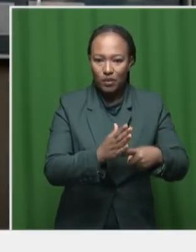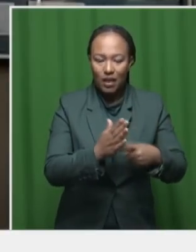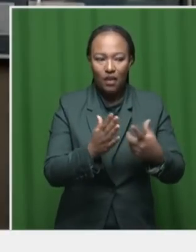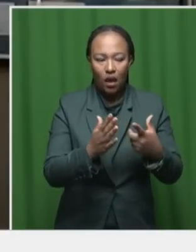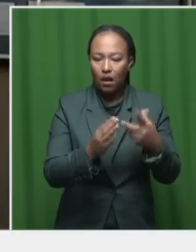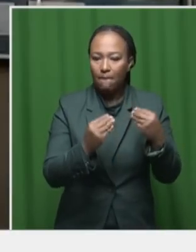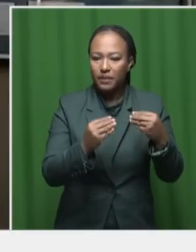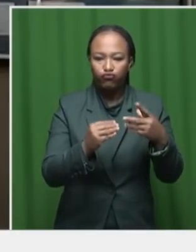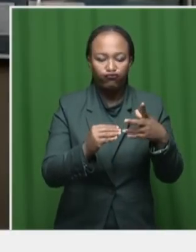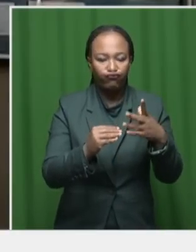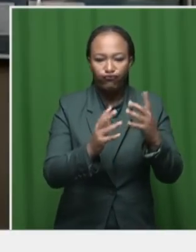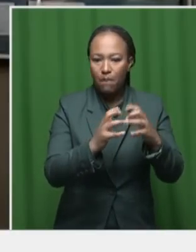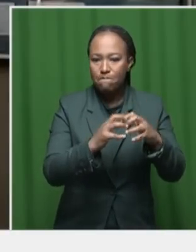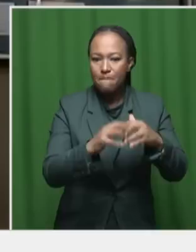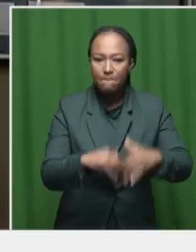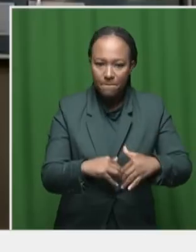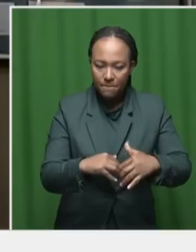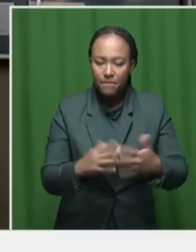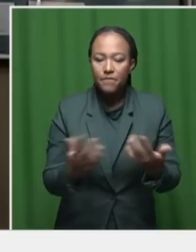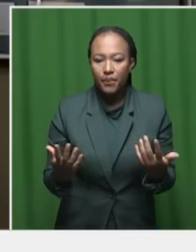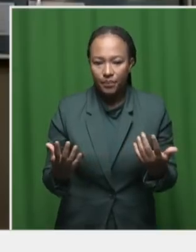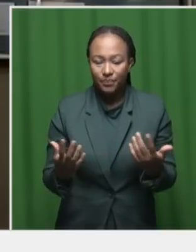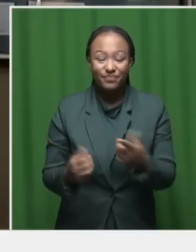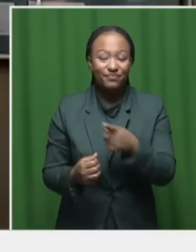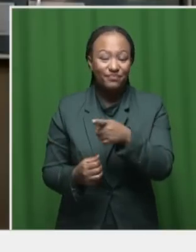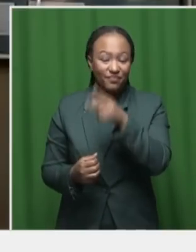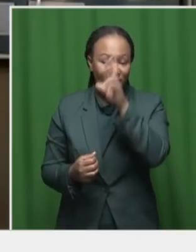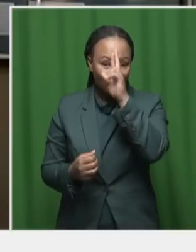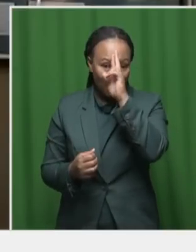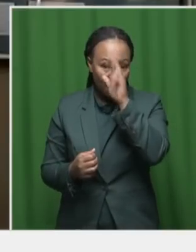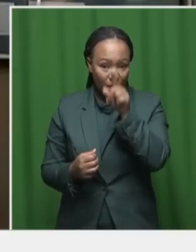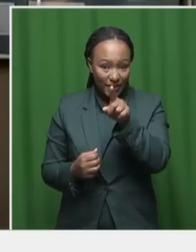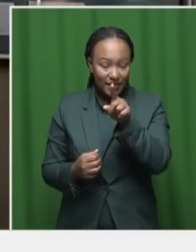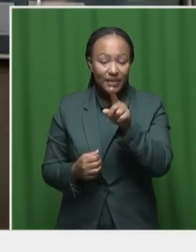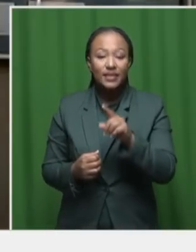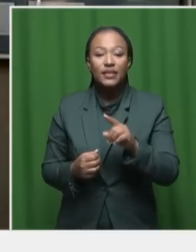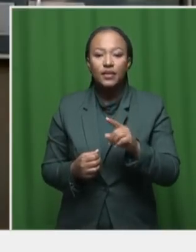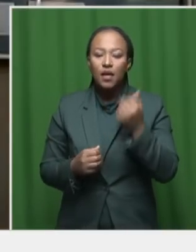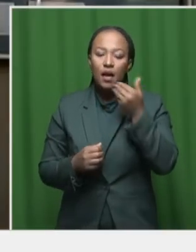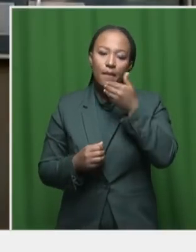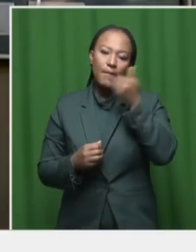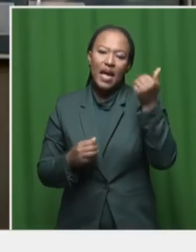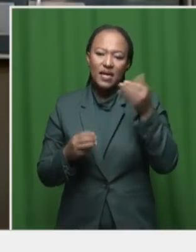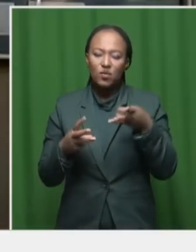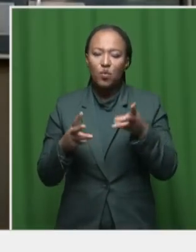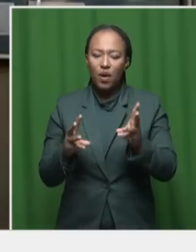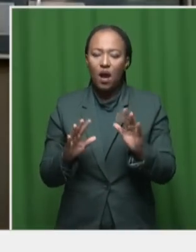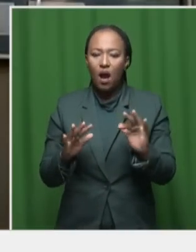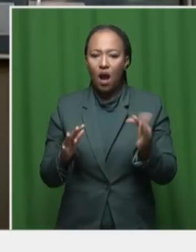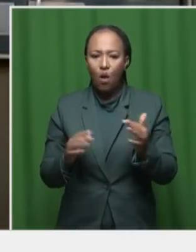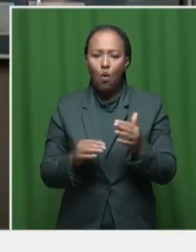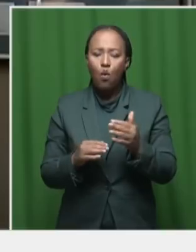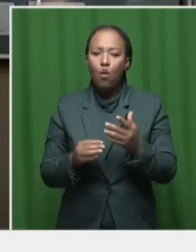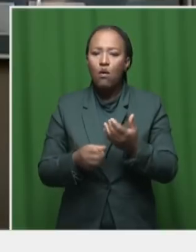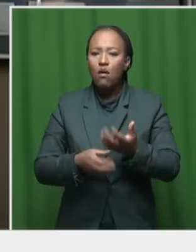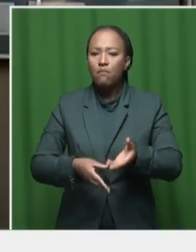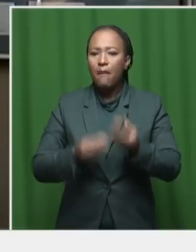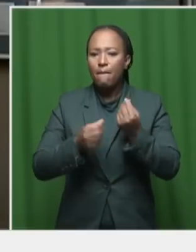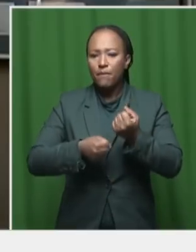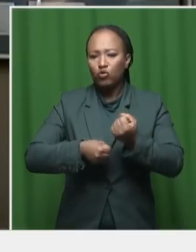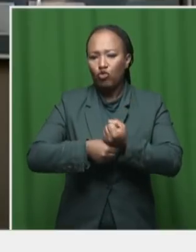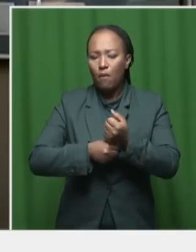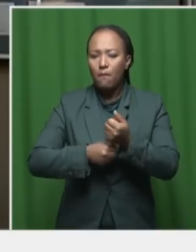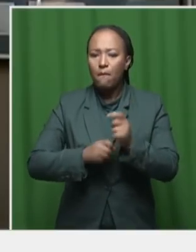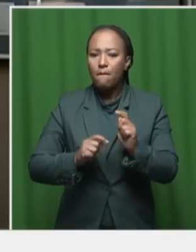that you need to do. And always remember, the best way of getting a well-paid job is by getting